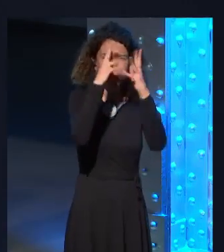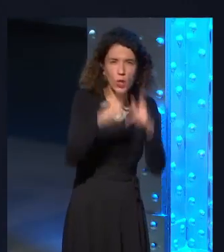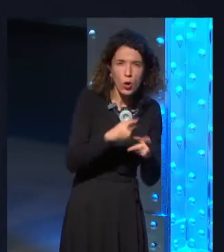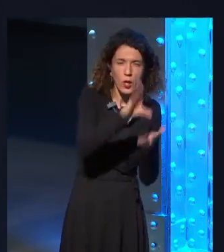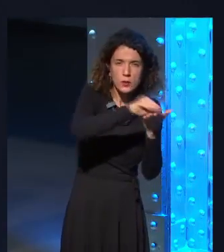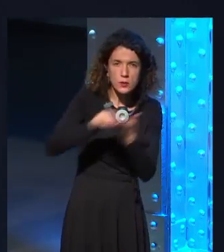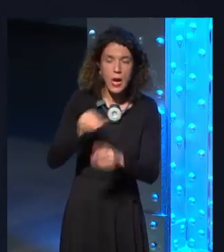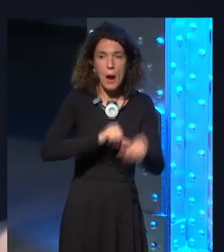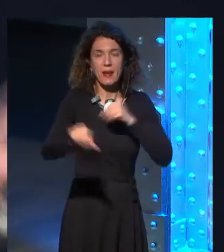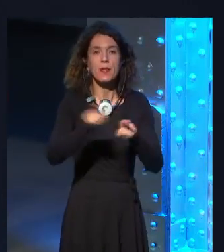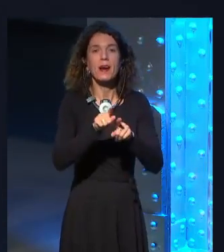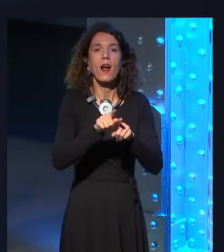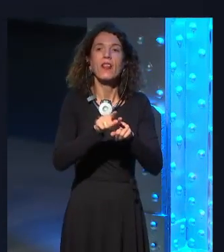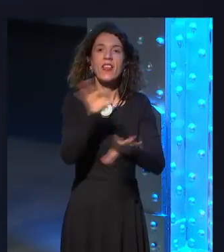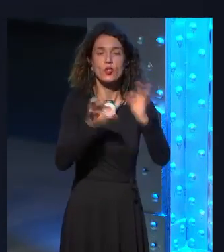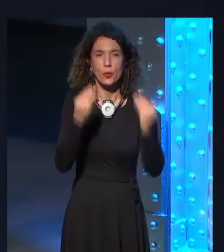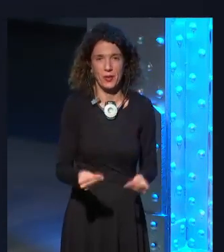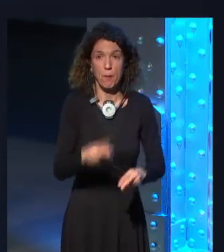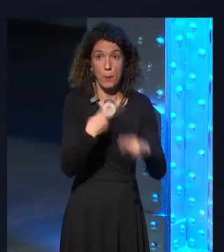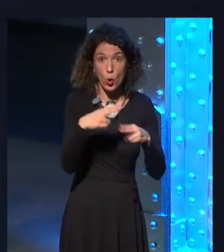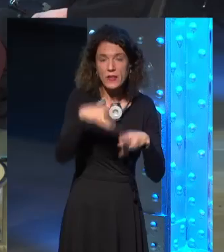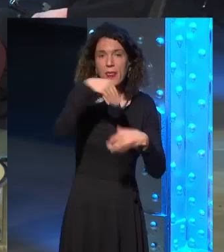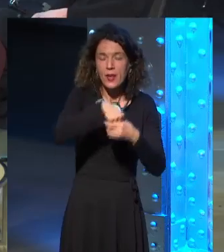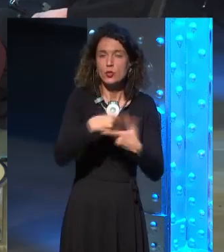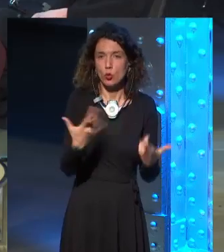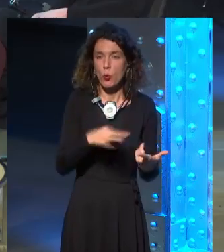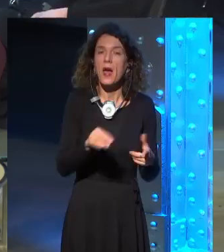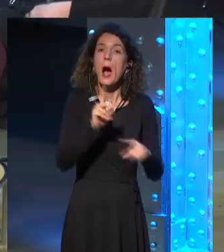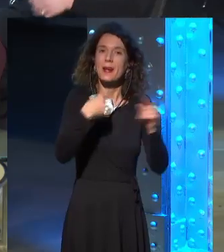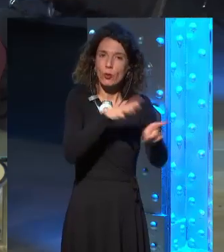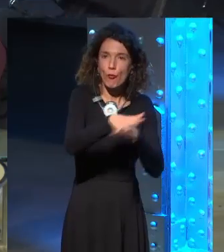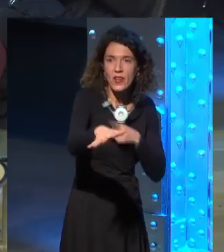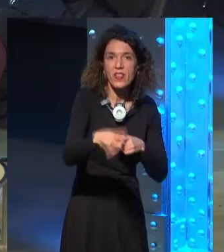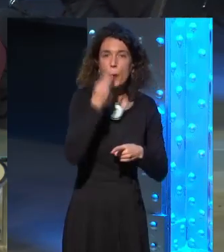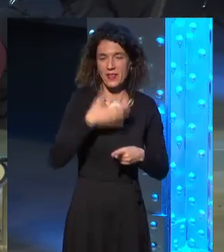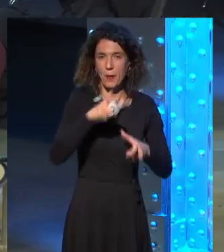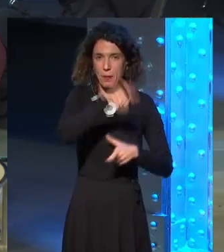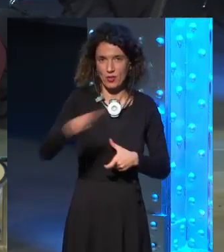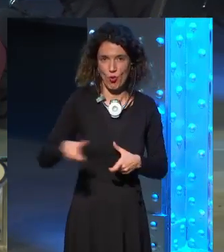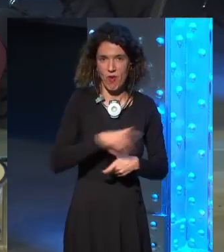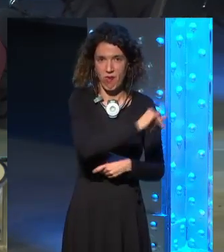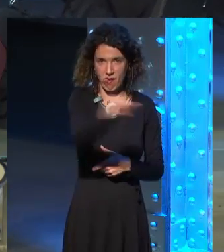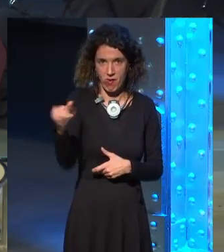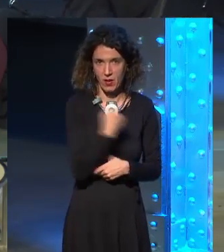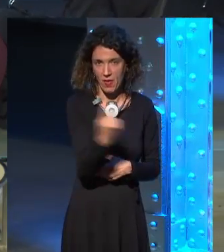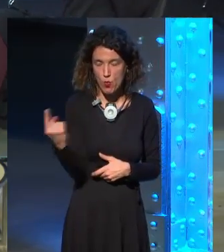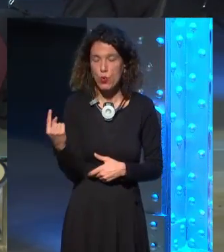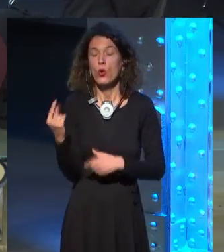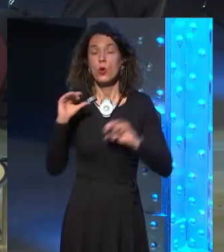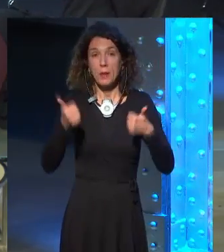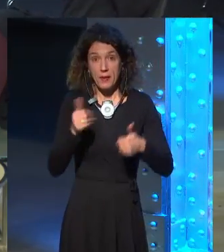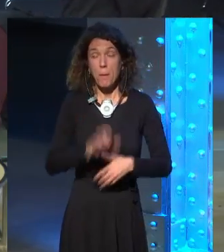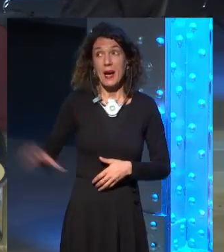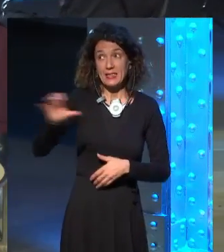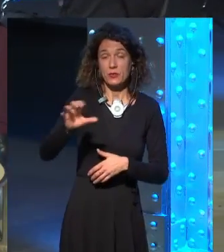make better political decisions that will have an effect on well-being of the people. Porque además...